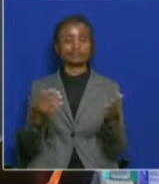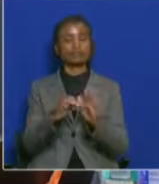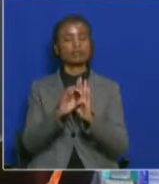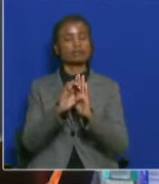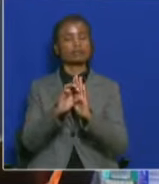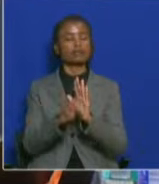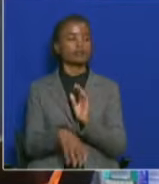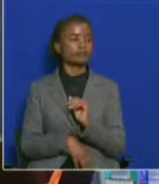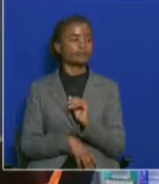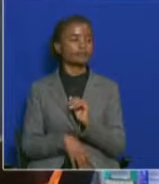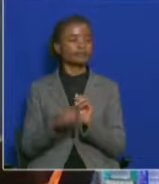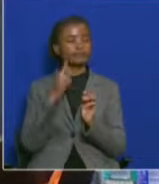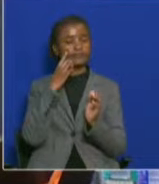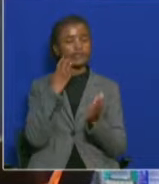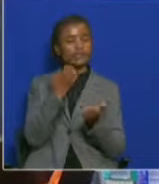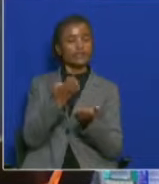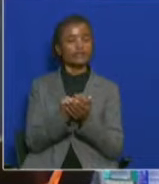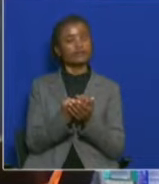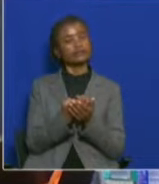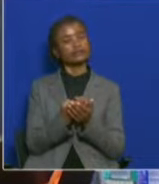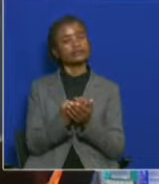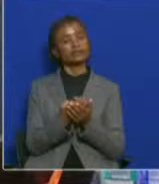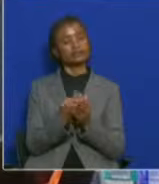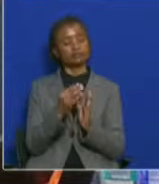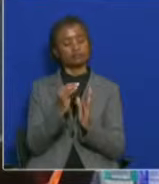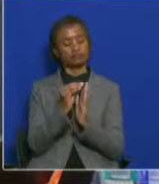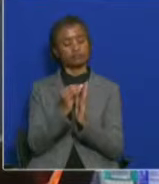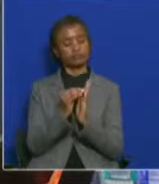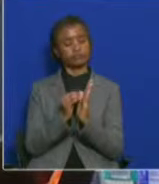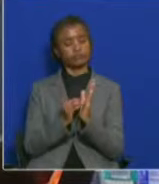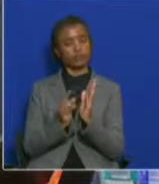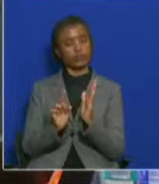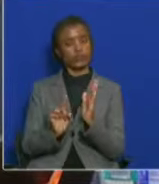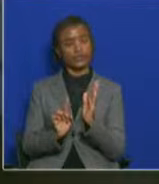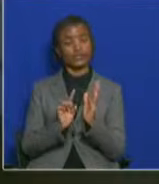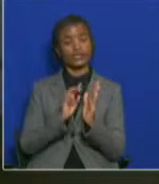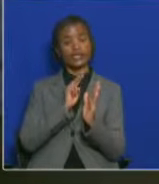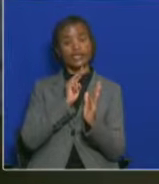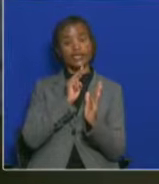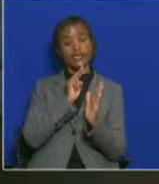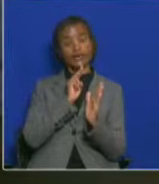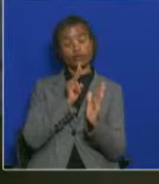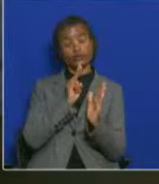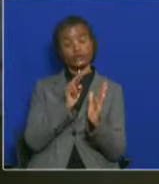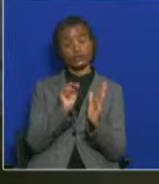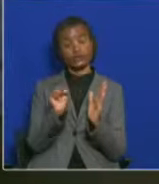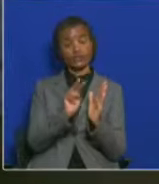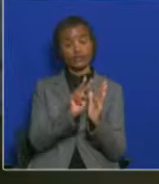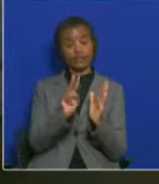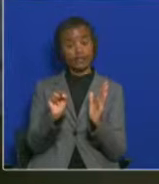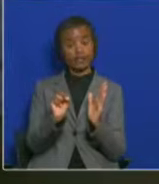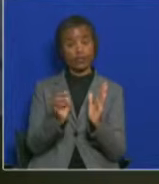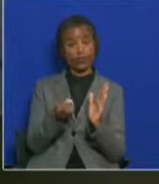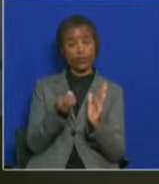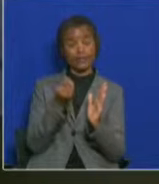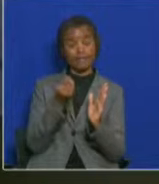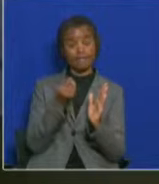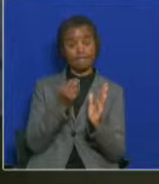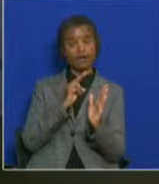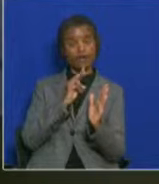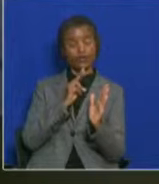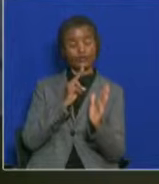contains a series of voice notes where we aren't able to redact it. But it's important for the commissioners